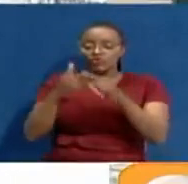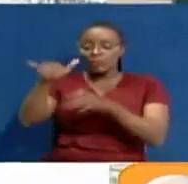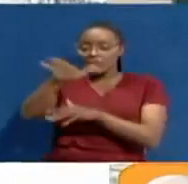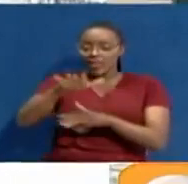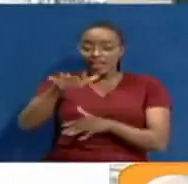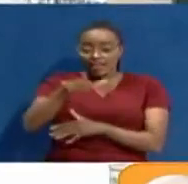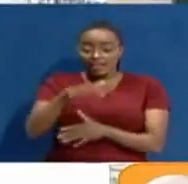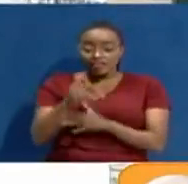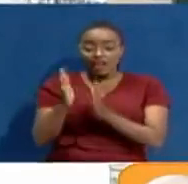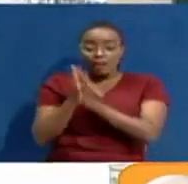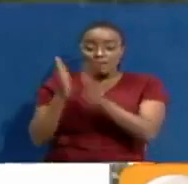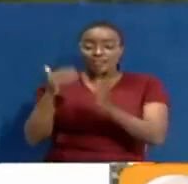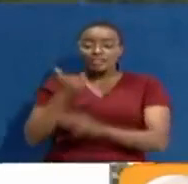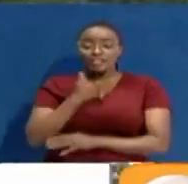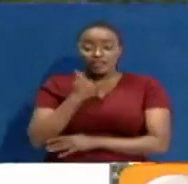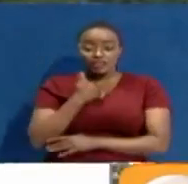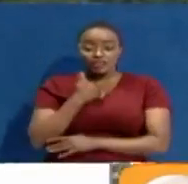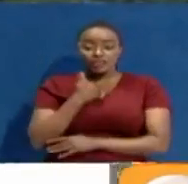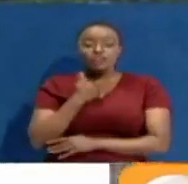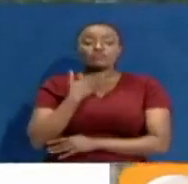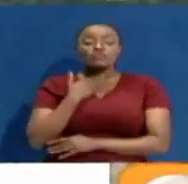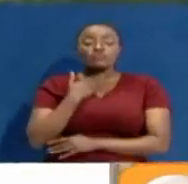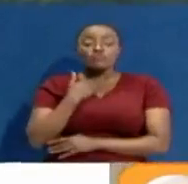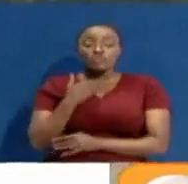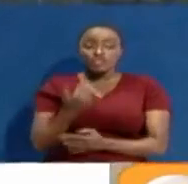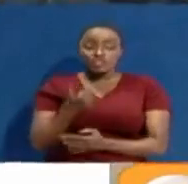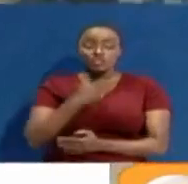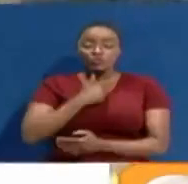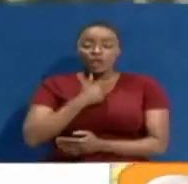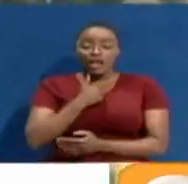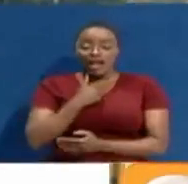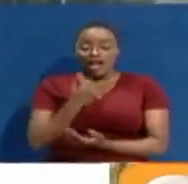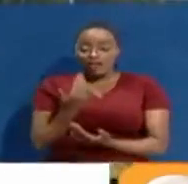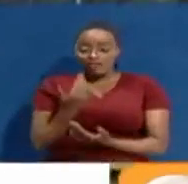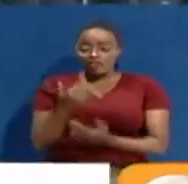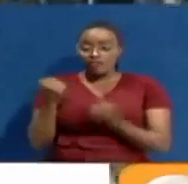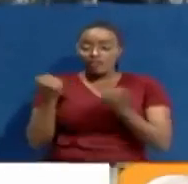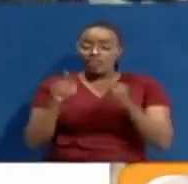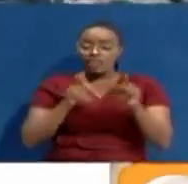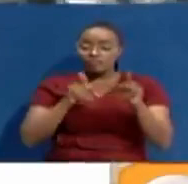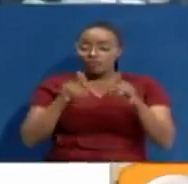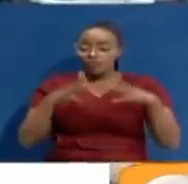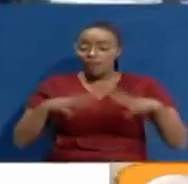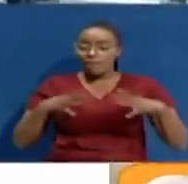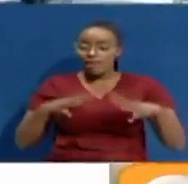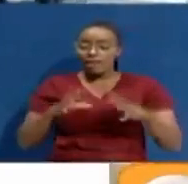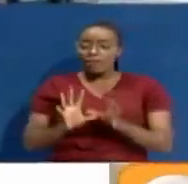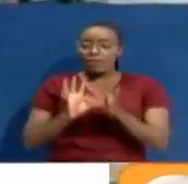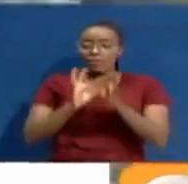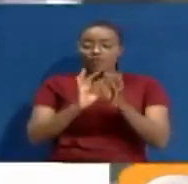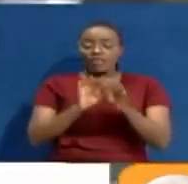buses, who like to have the passengers connecting now to this